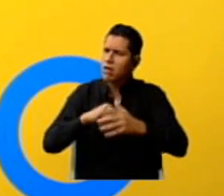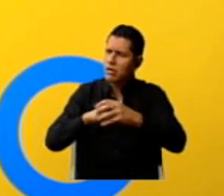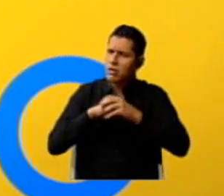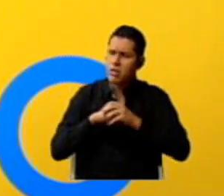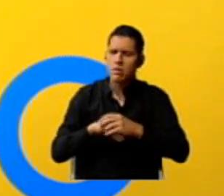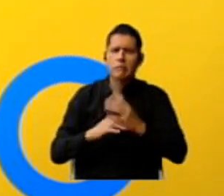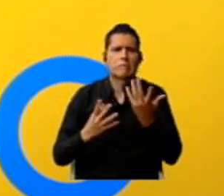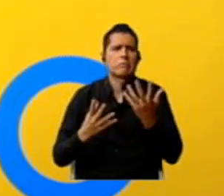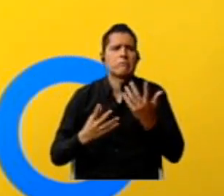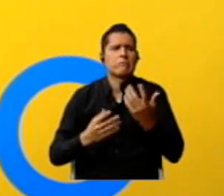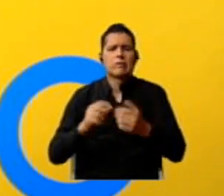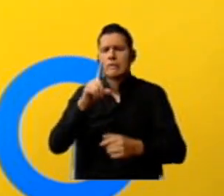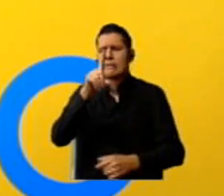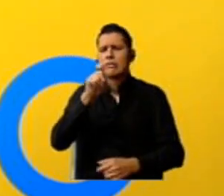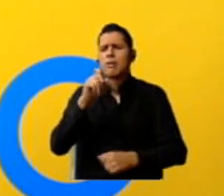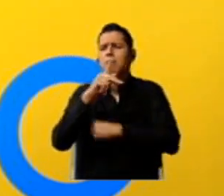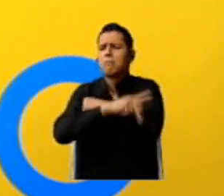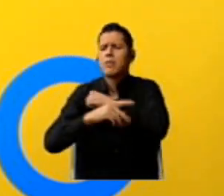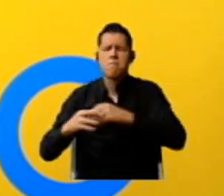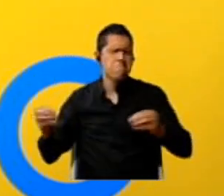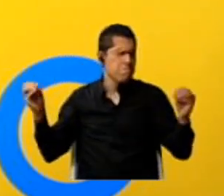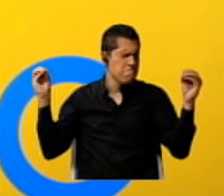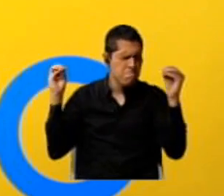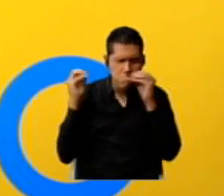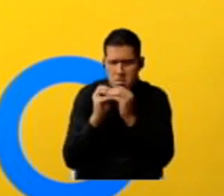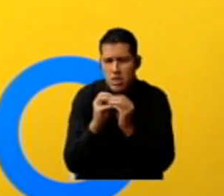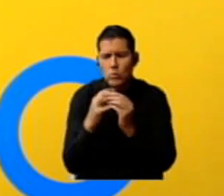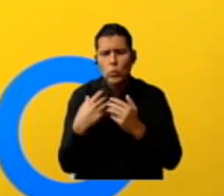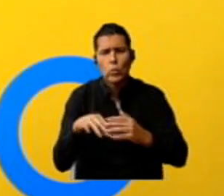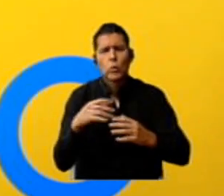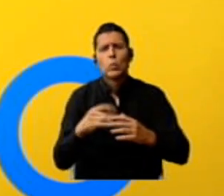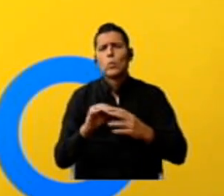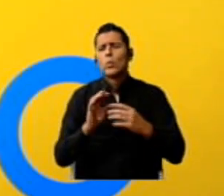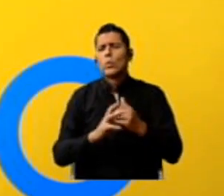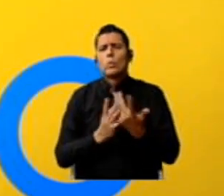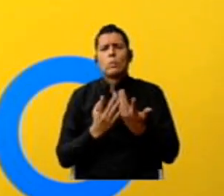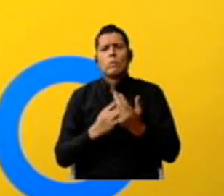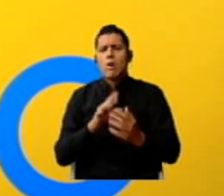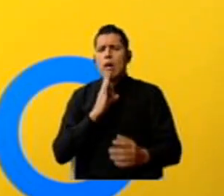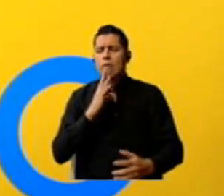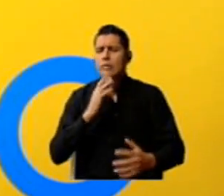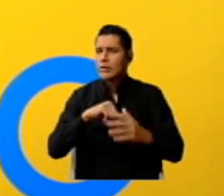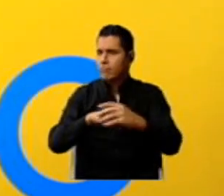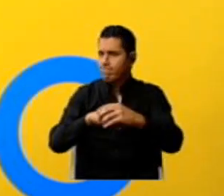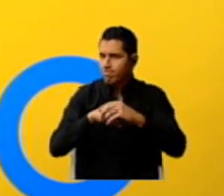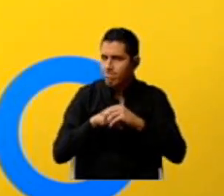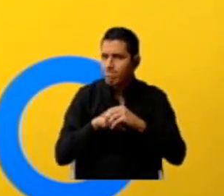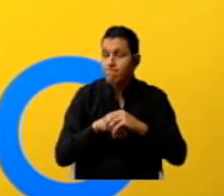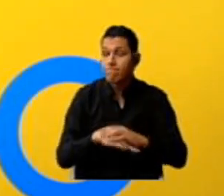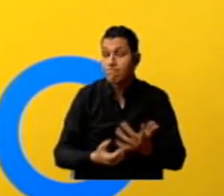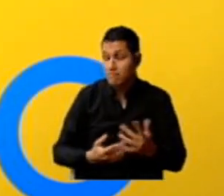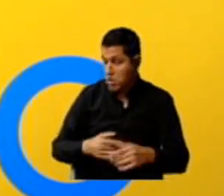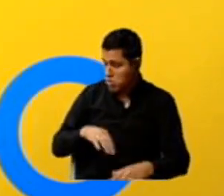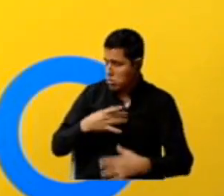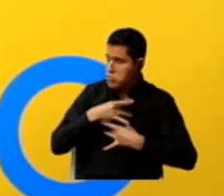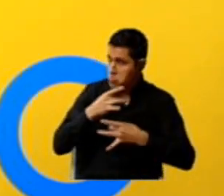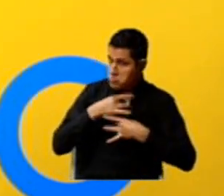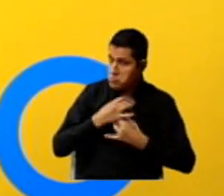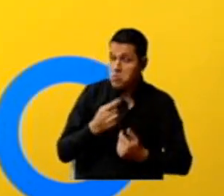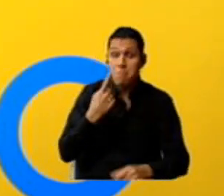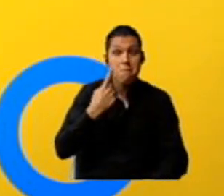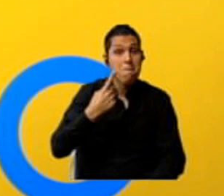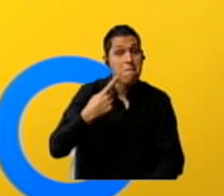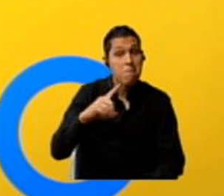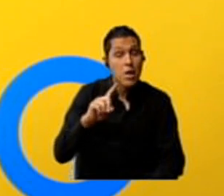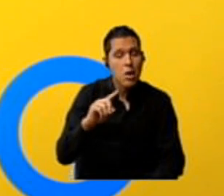100 países, more than 100 around the world speak English. That's an interesting fact.